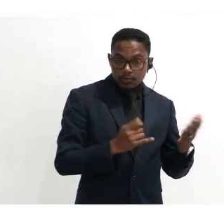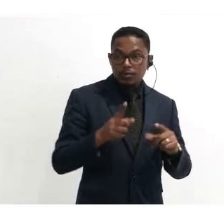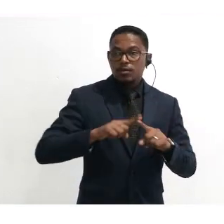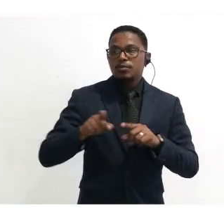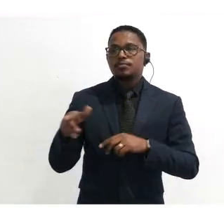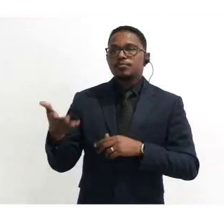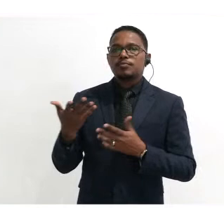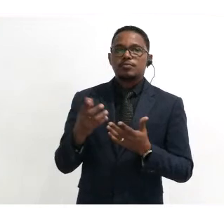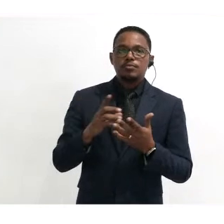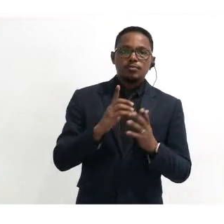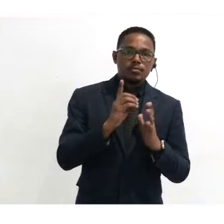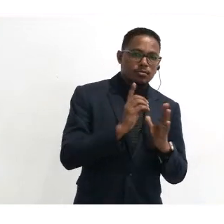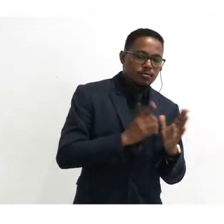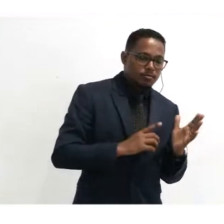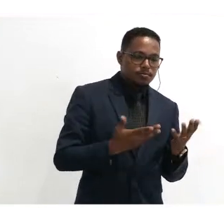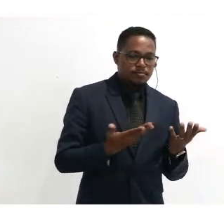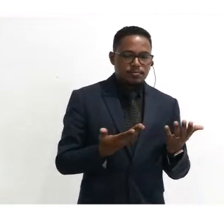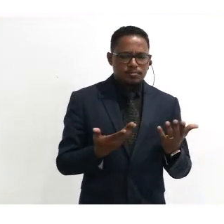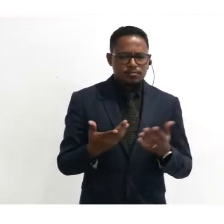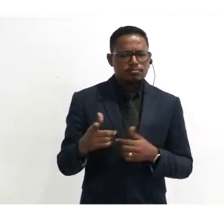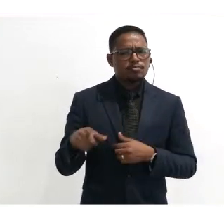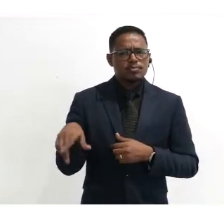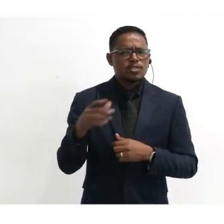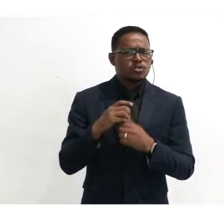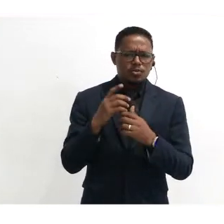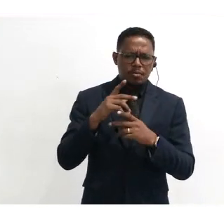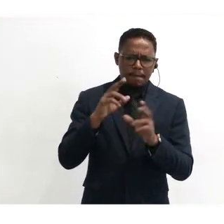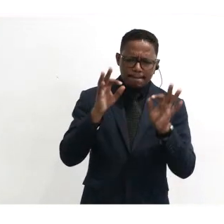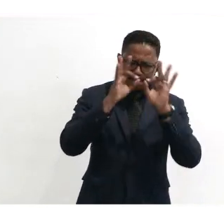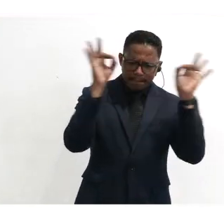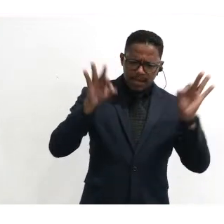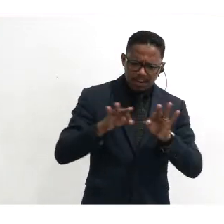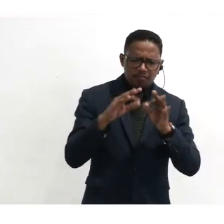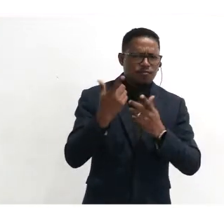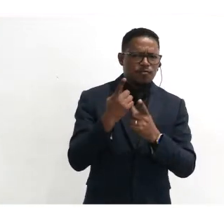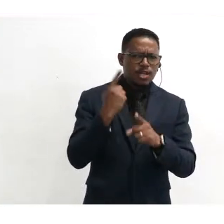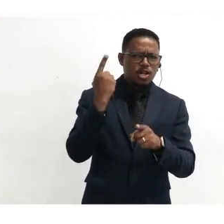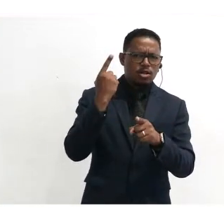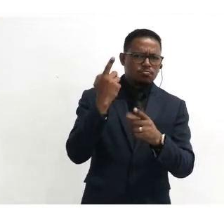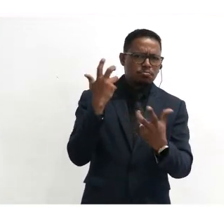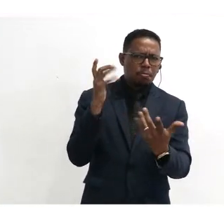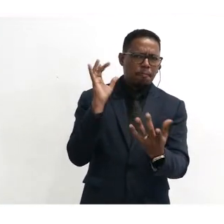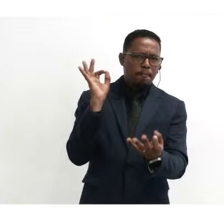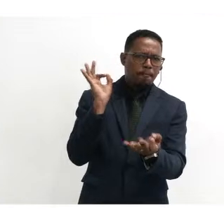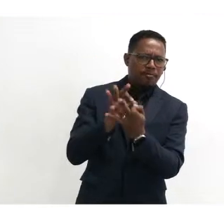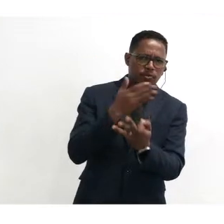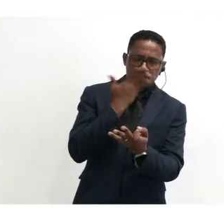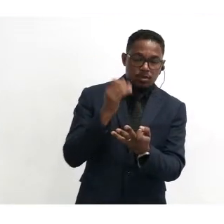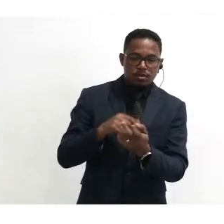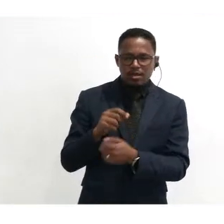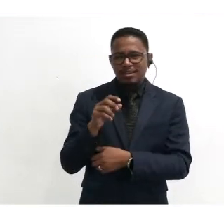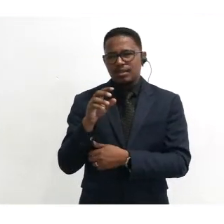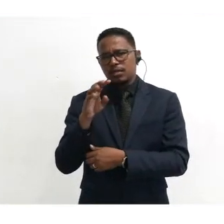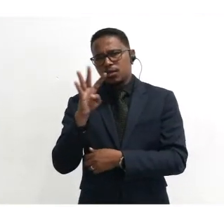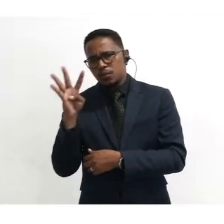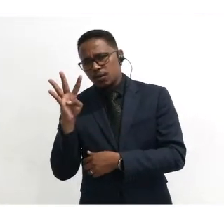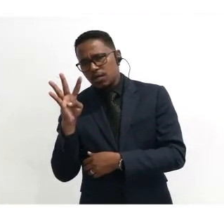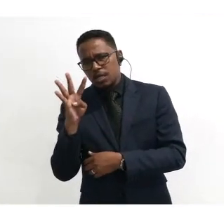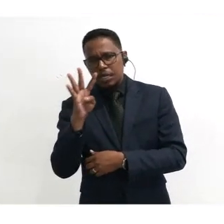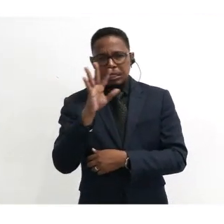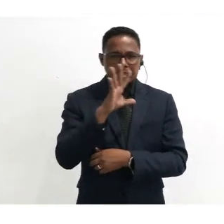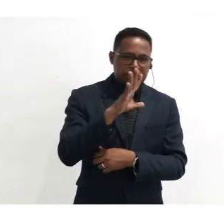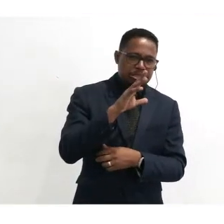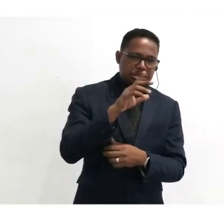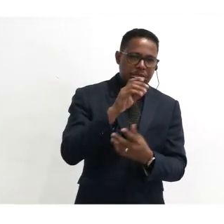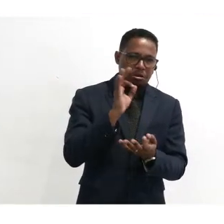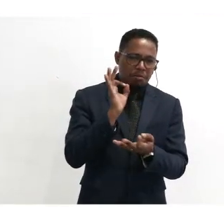one profile. There's maybe 4 or 5 profiles depending on kind of what area